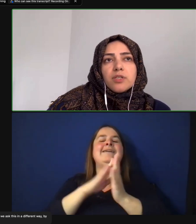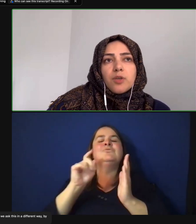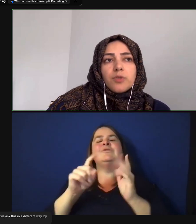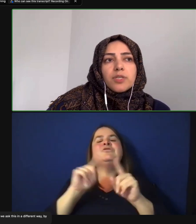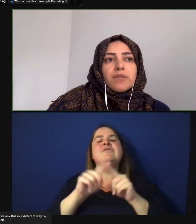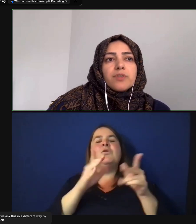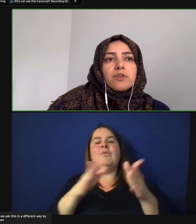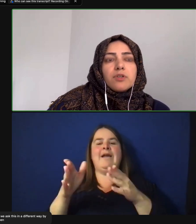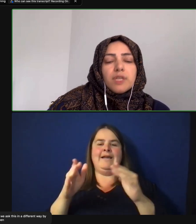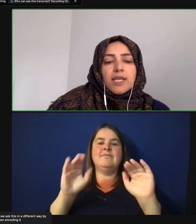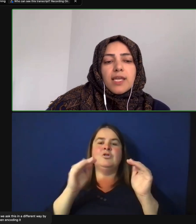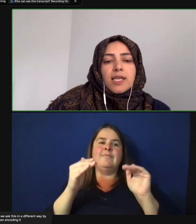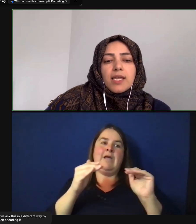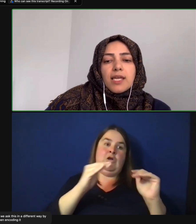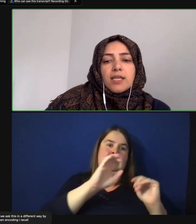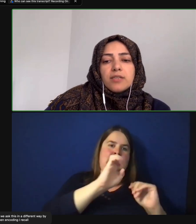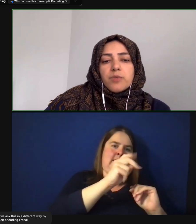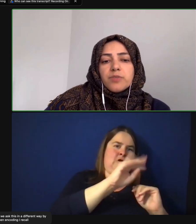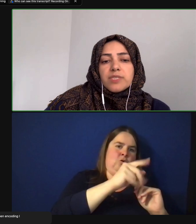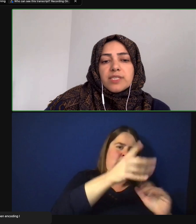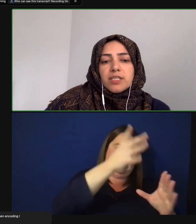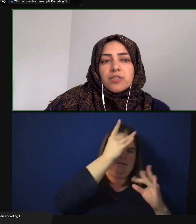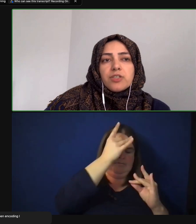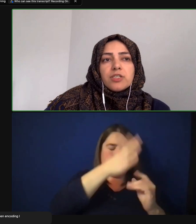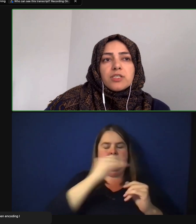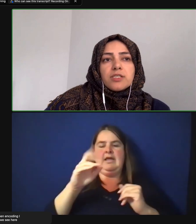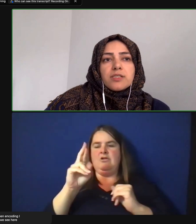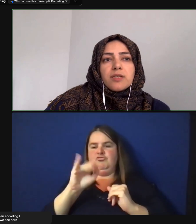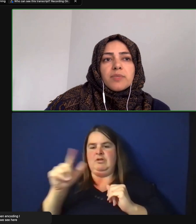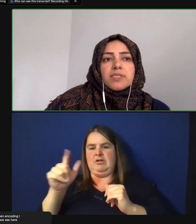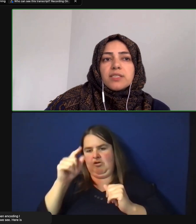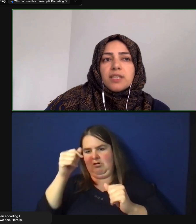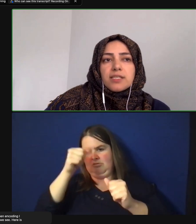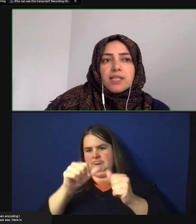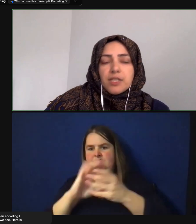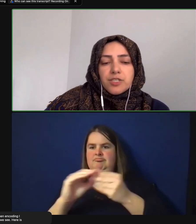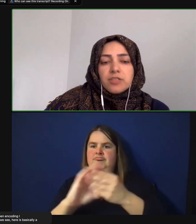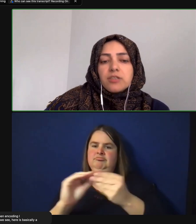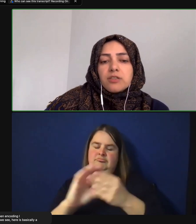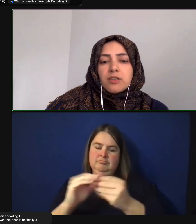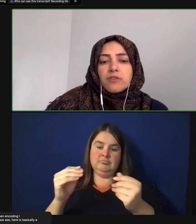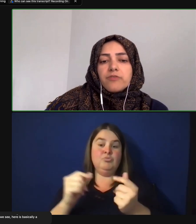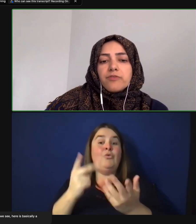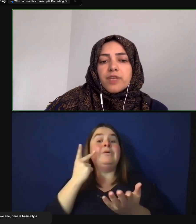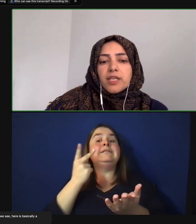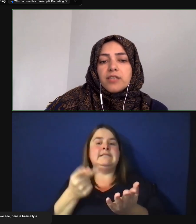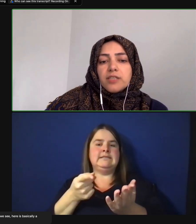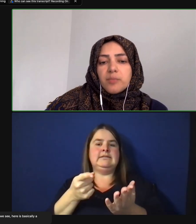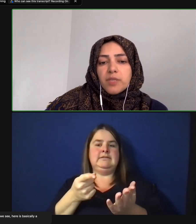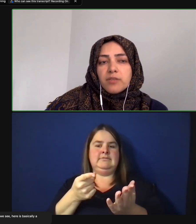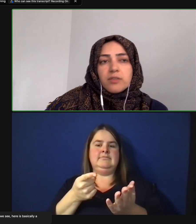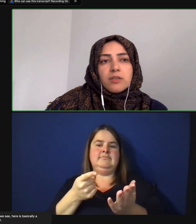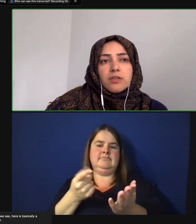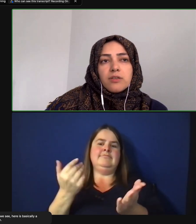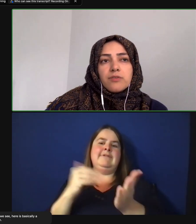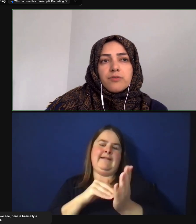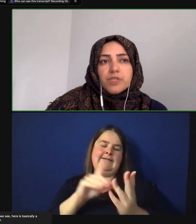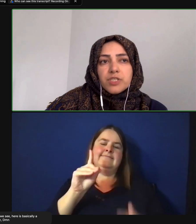between encoding and recall. And what we see here is basically a selection of, again,